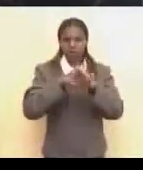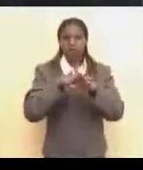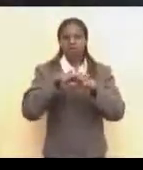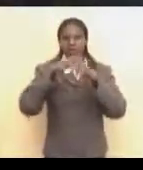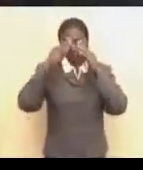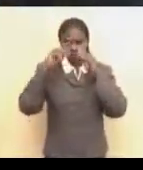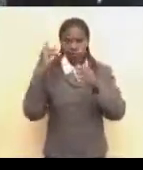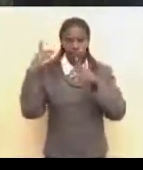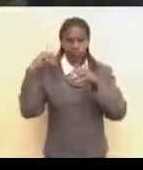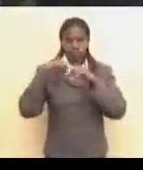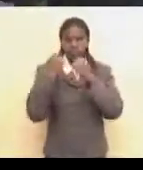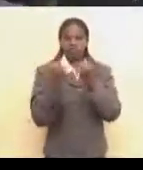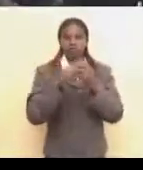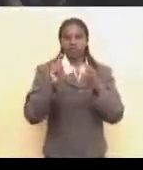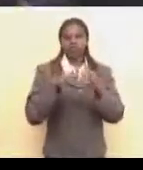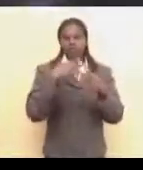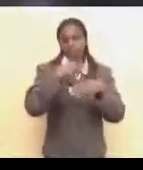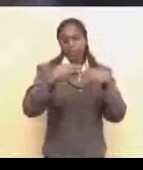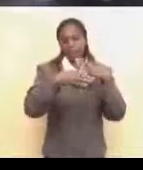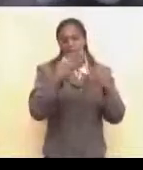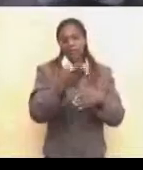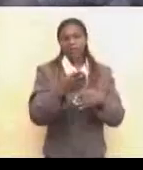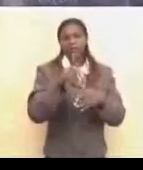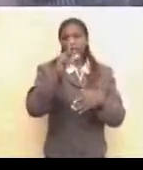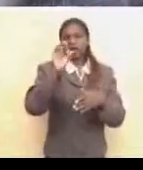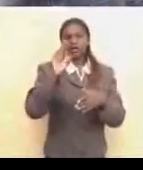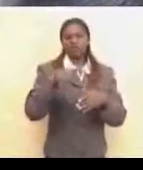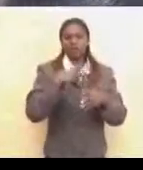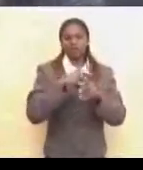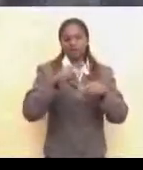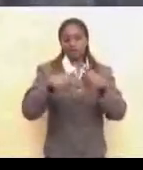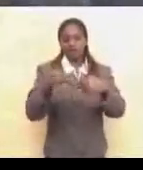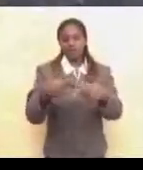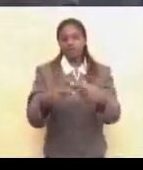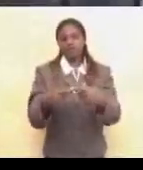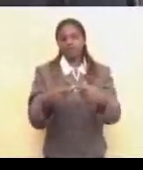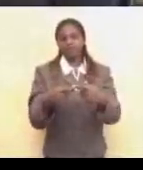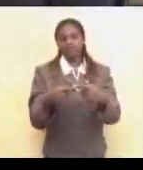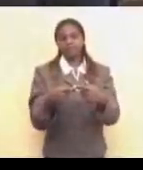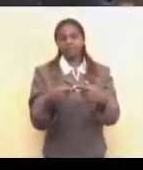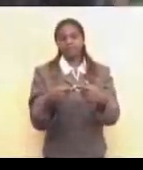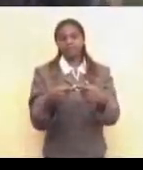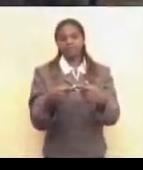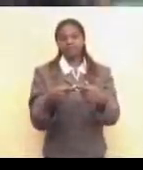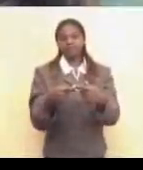built. Through this institute, LRF will be sustainable.